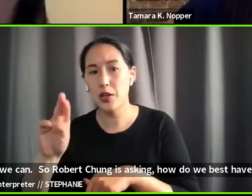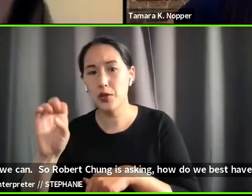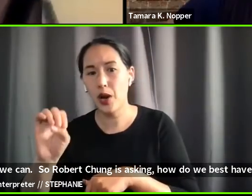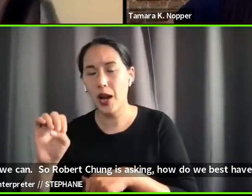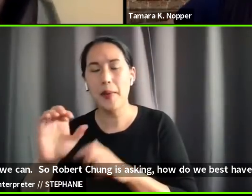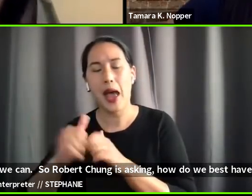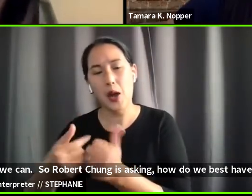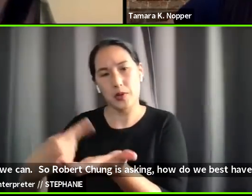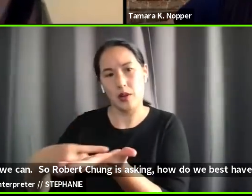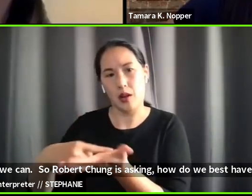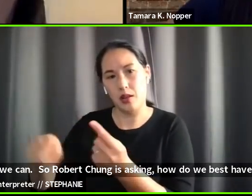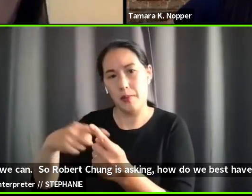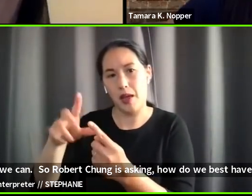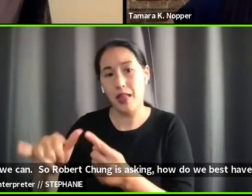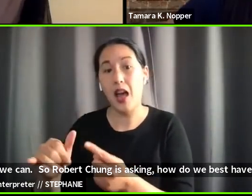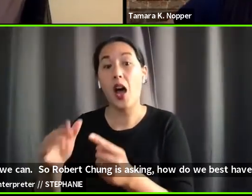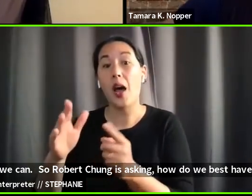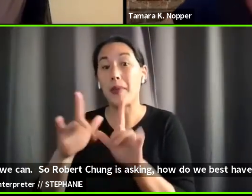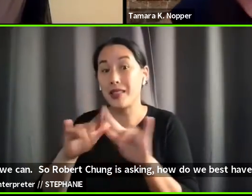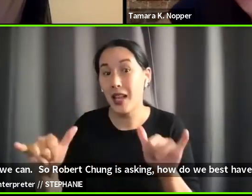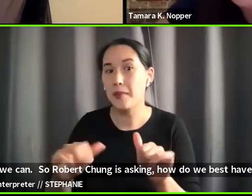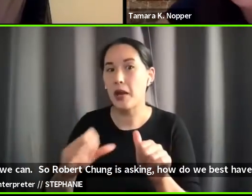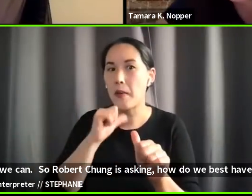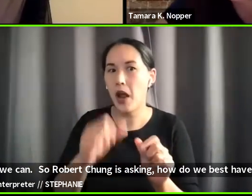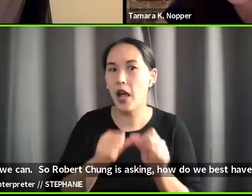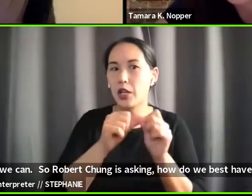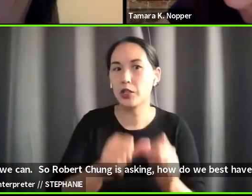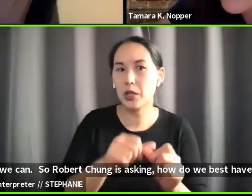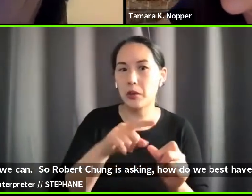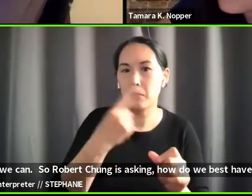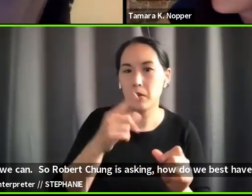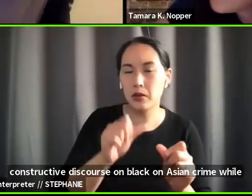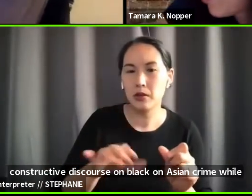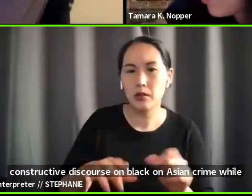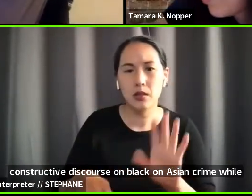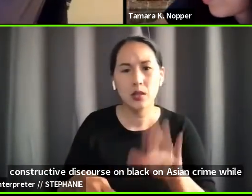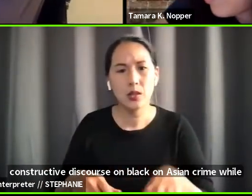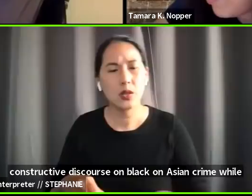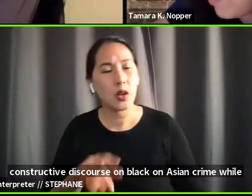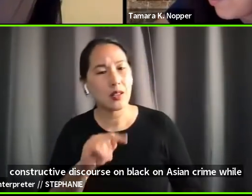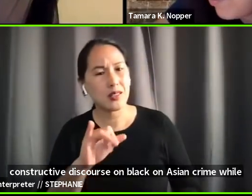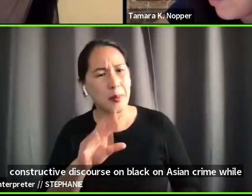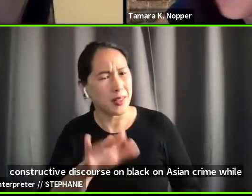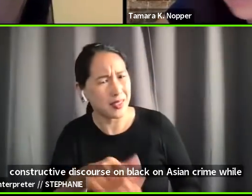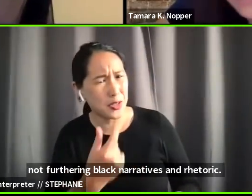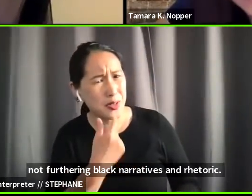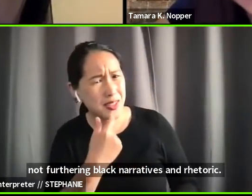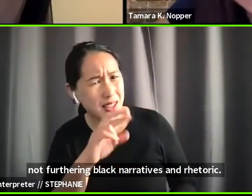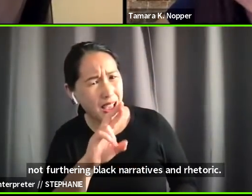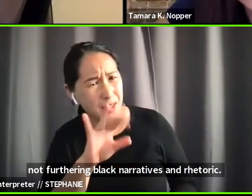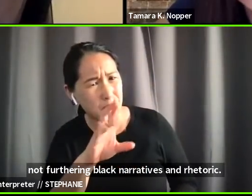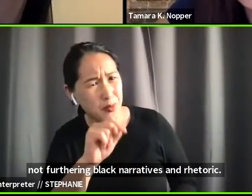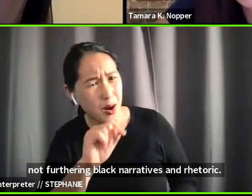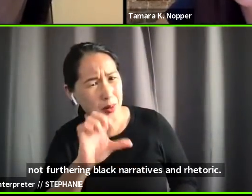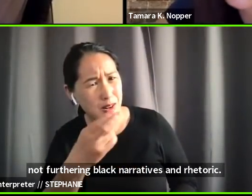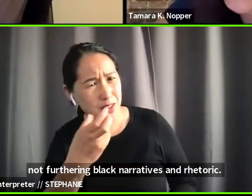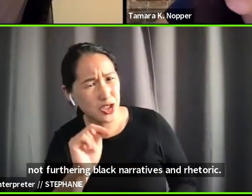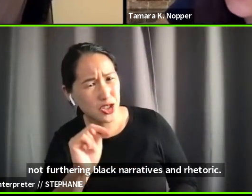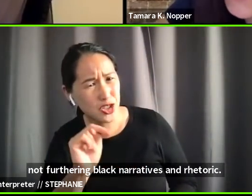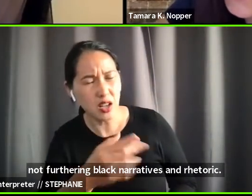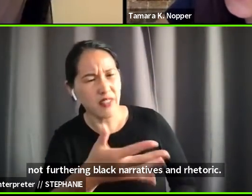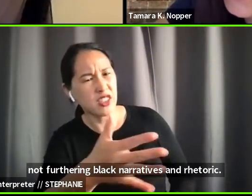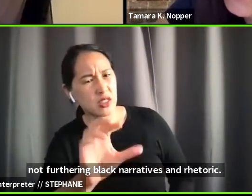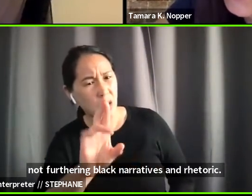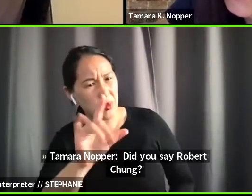anti-Black narratives and rhetoric? Okay, wait a minute. Did you say Robert Chung? I did. Robert, is this